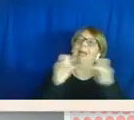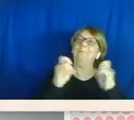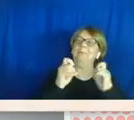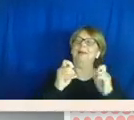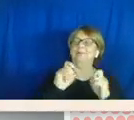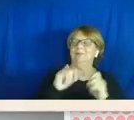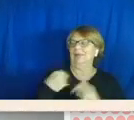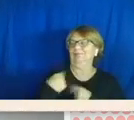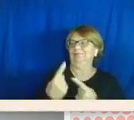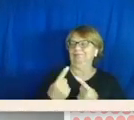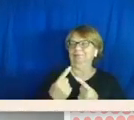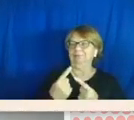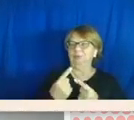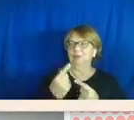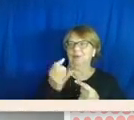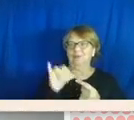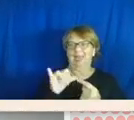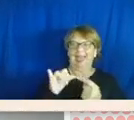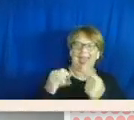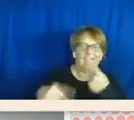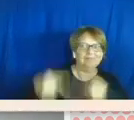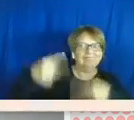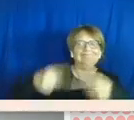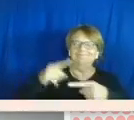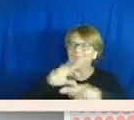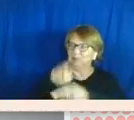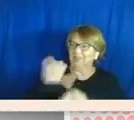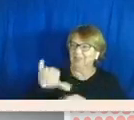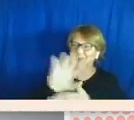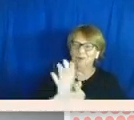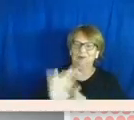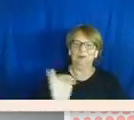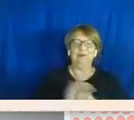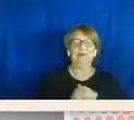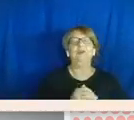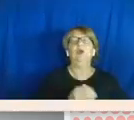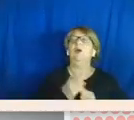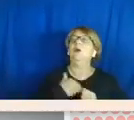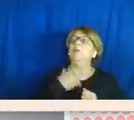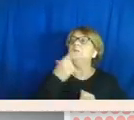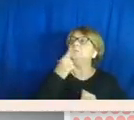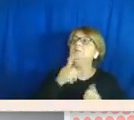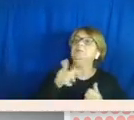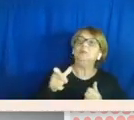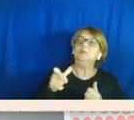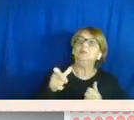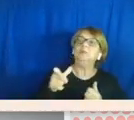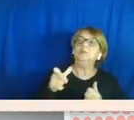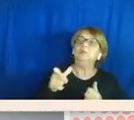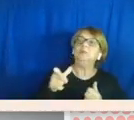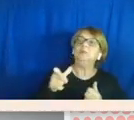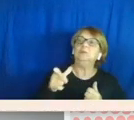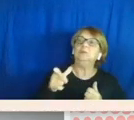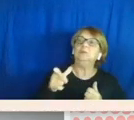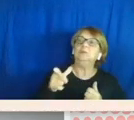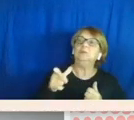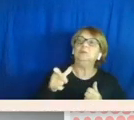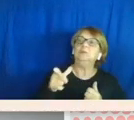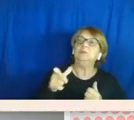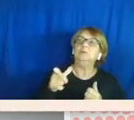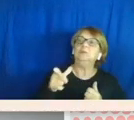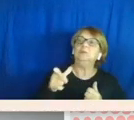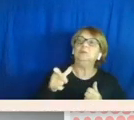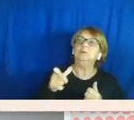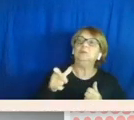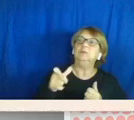depicted there. So I was just curious if you could tell us a little bit about what your role was in that whole process and kind